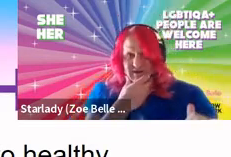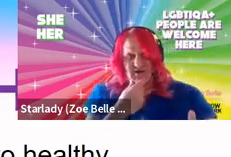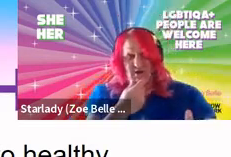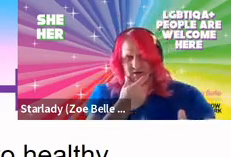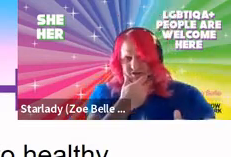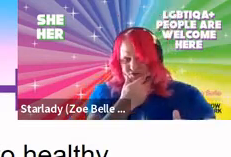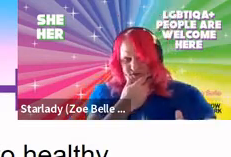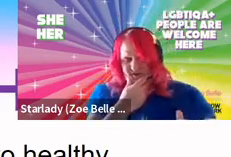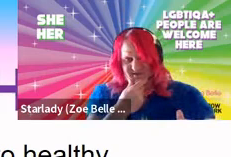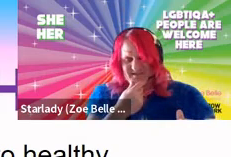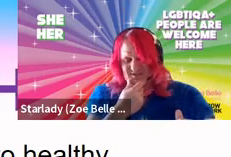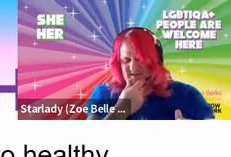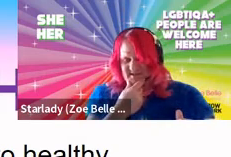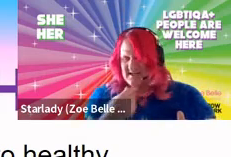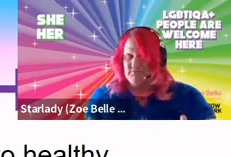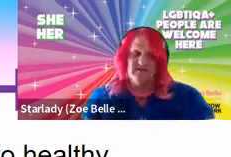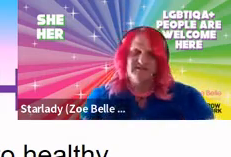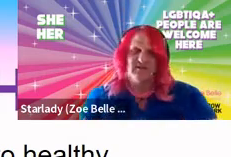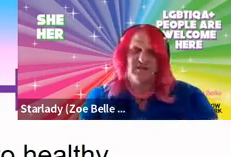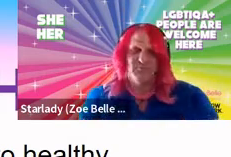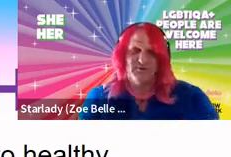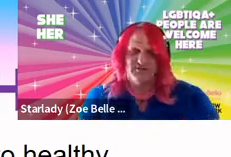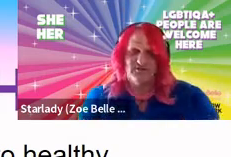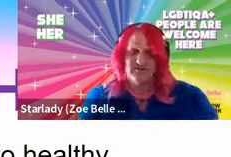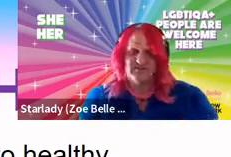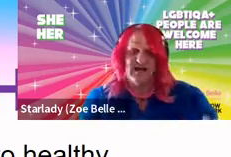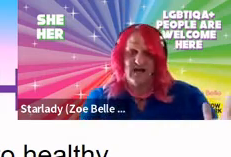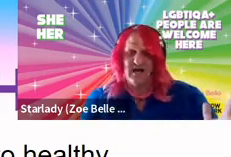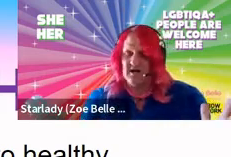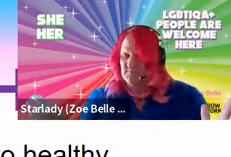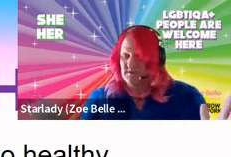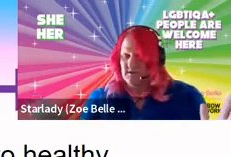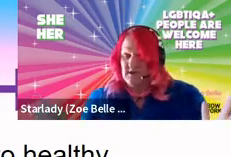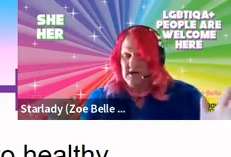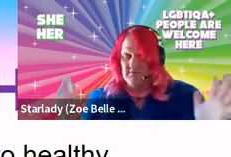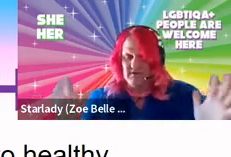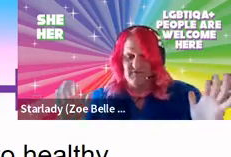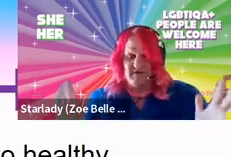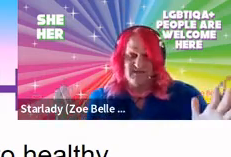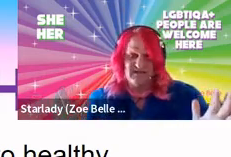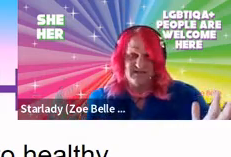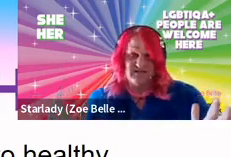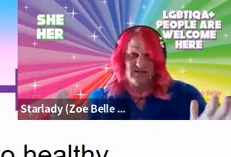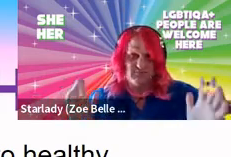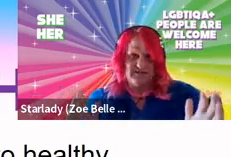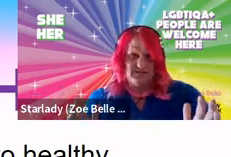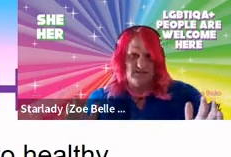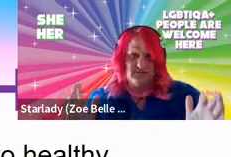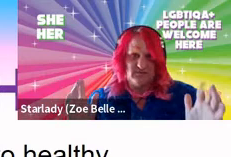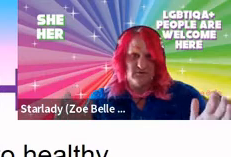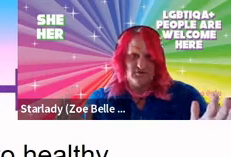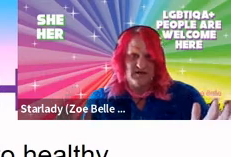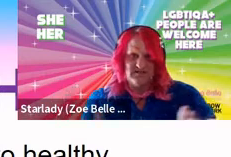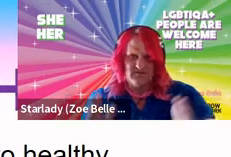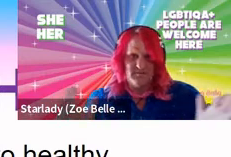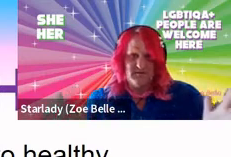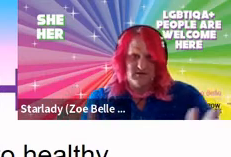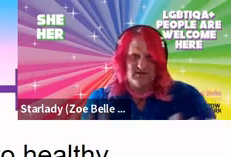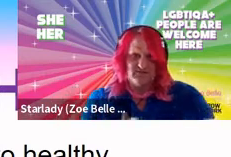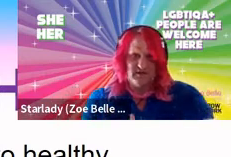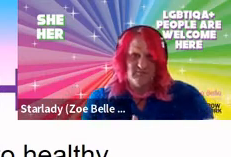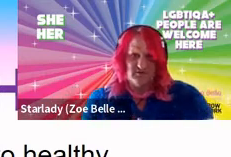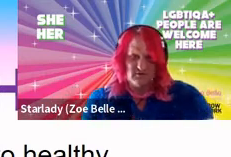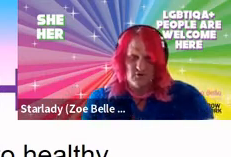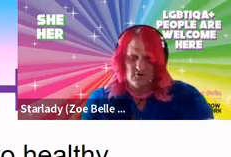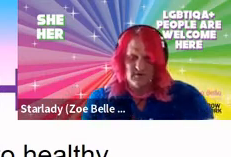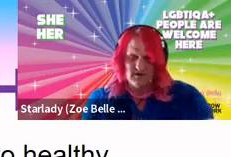I really encourage you to, ZGBC recently produced a really fantastic resource called TransFem